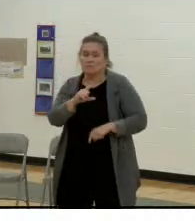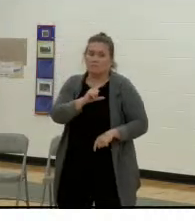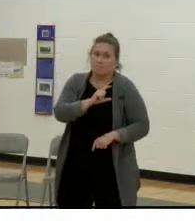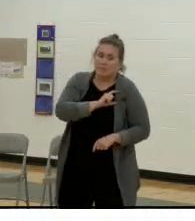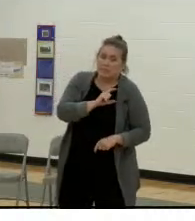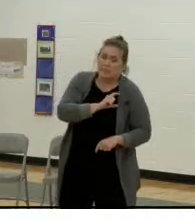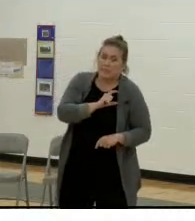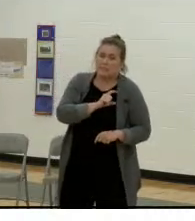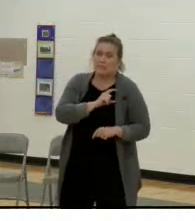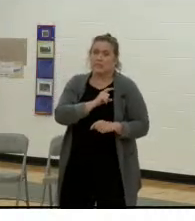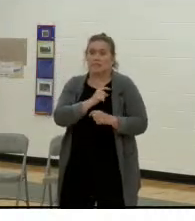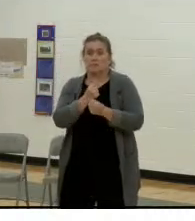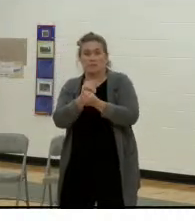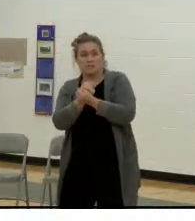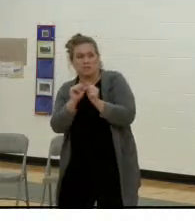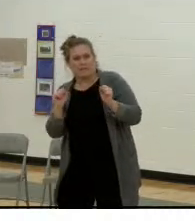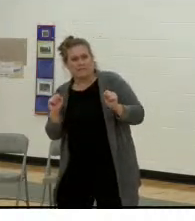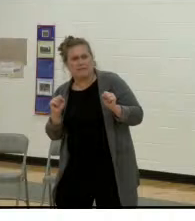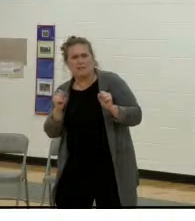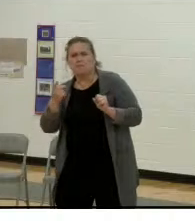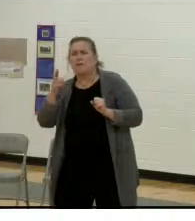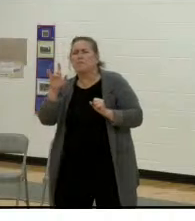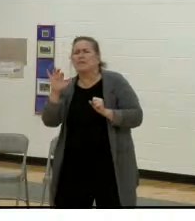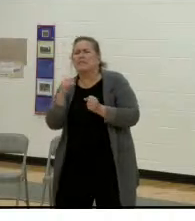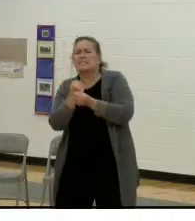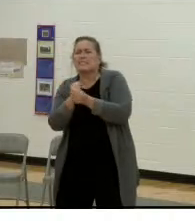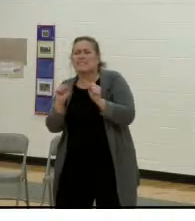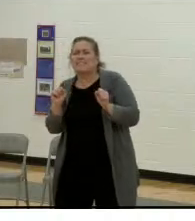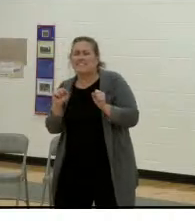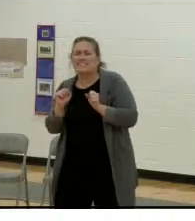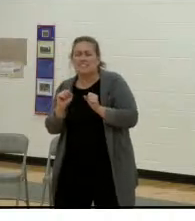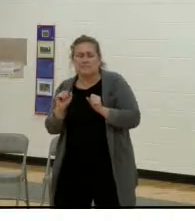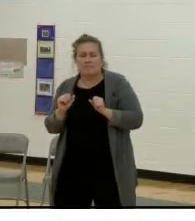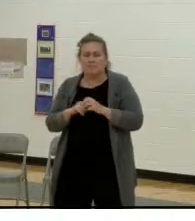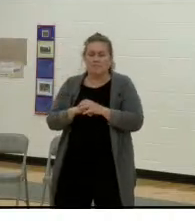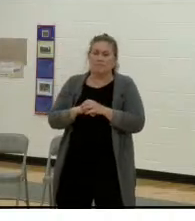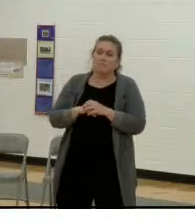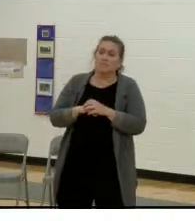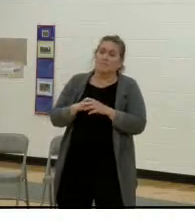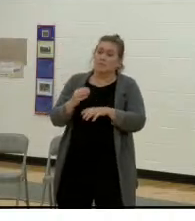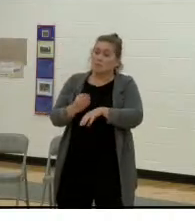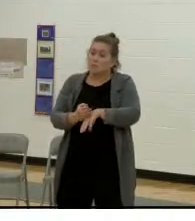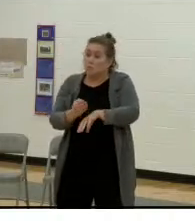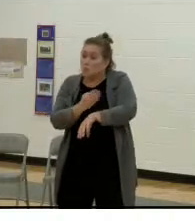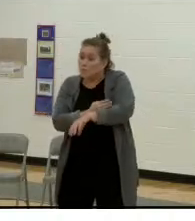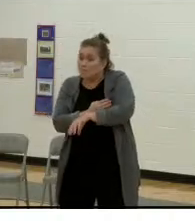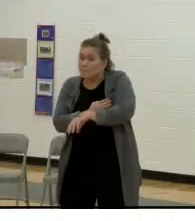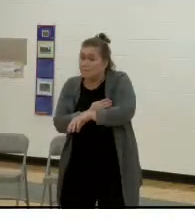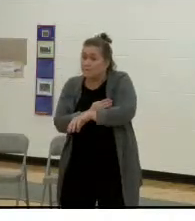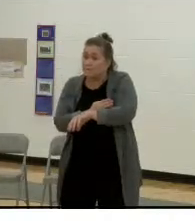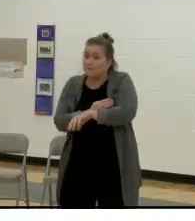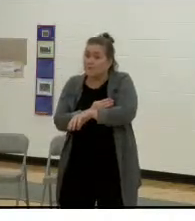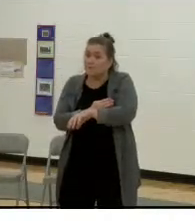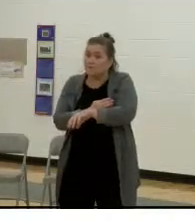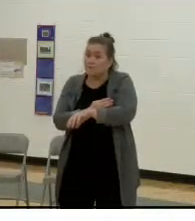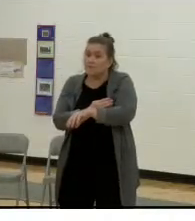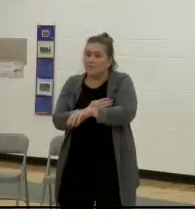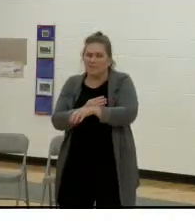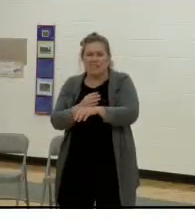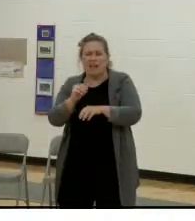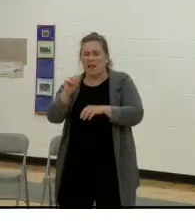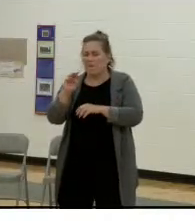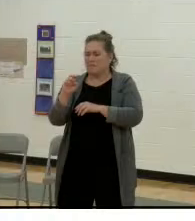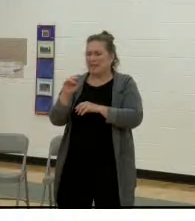concern at this park in past years, as well as improved amenities for public events, for sports,